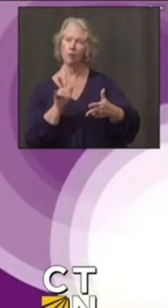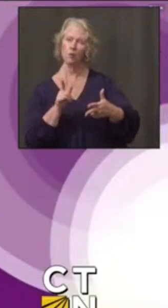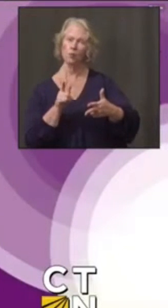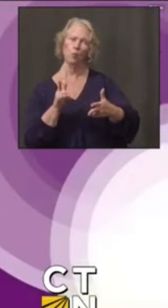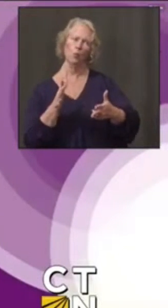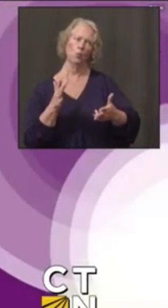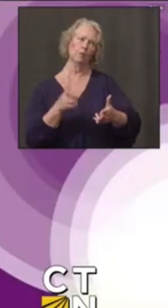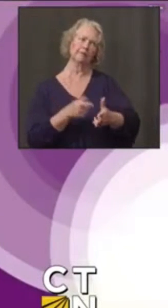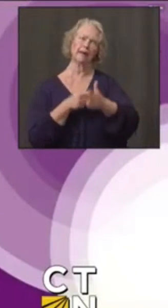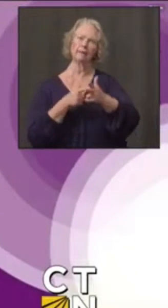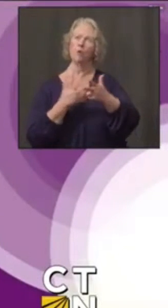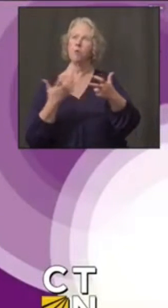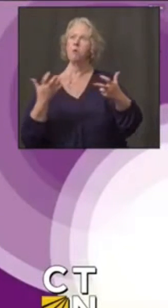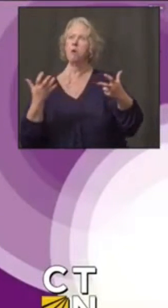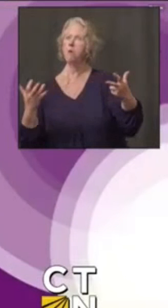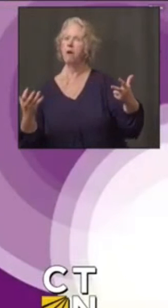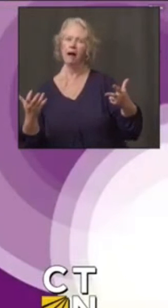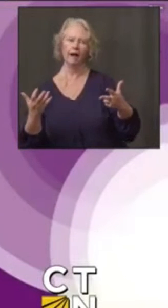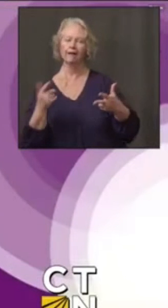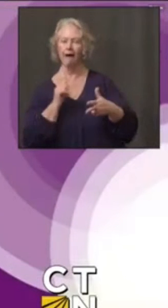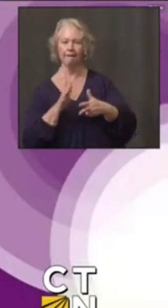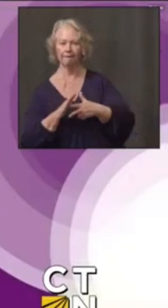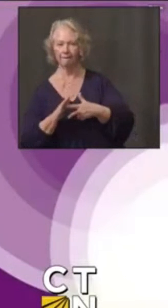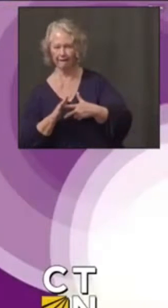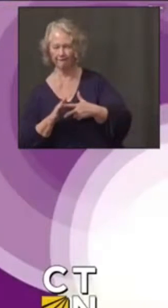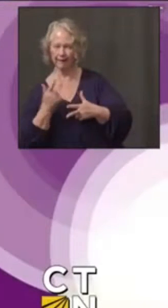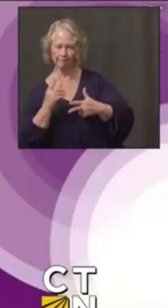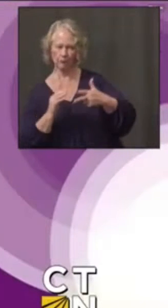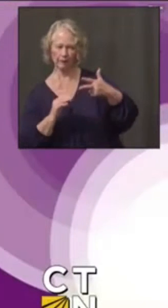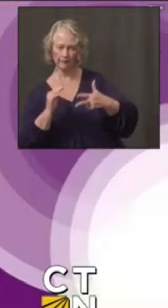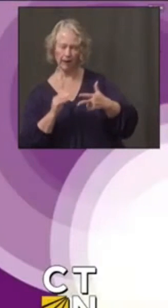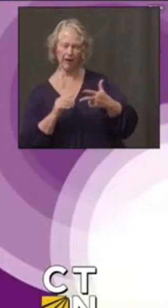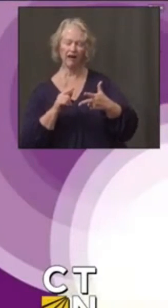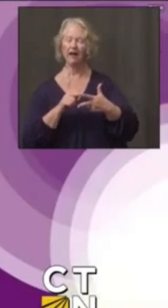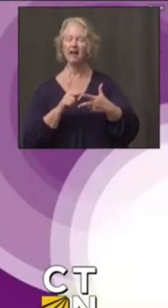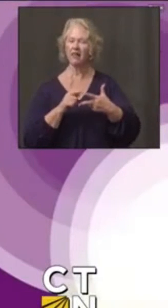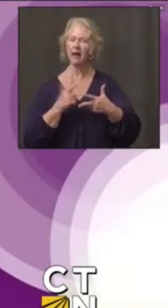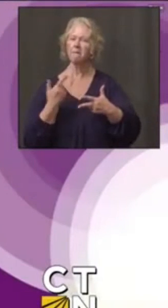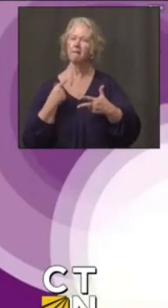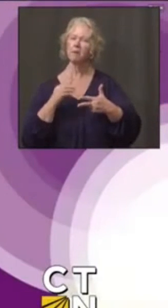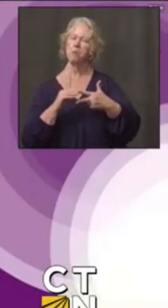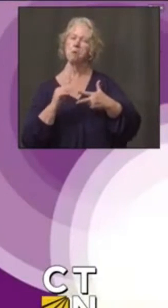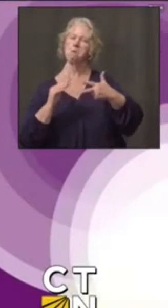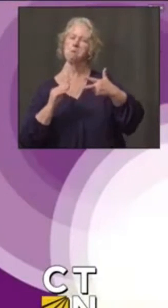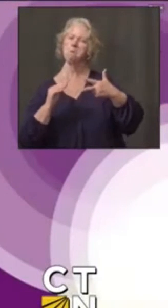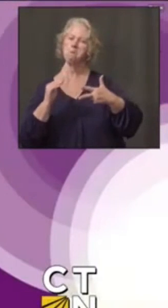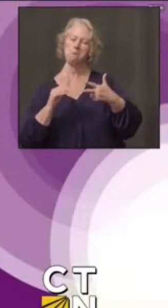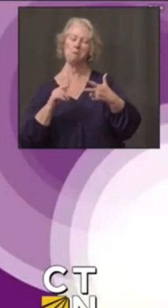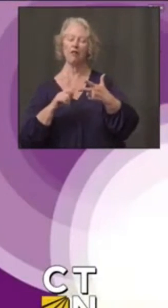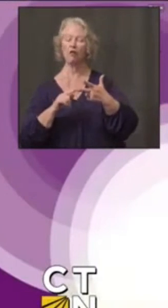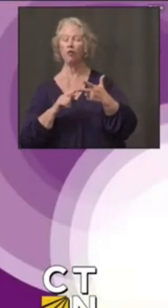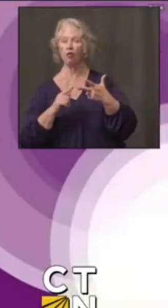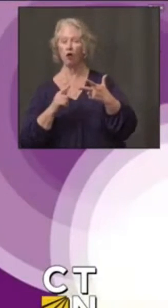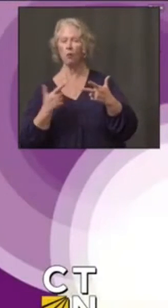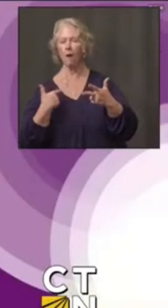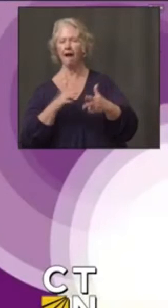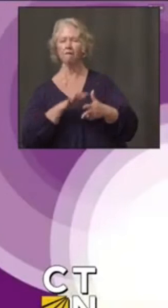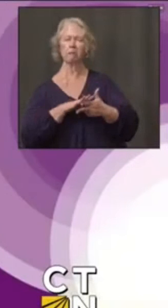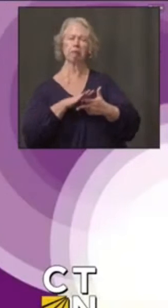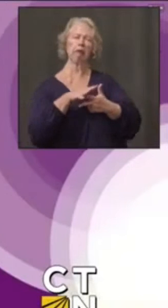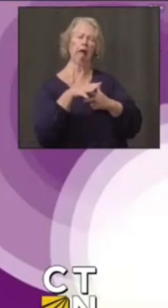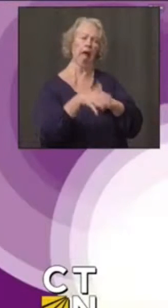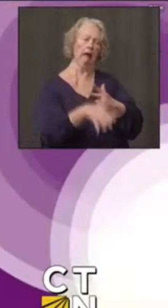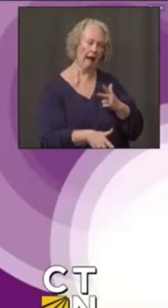the supply. The second phase, they will sort of balance each other out. In the third phase, there will be more supply than the